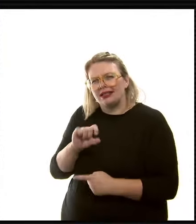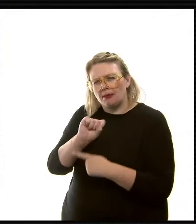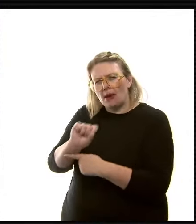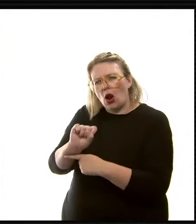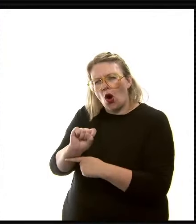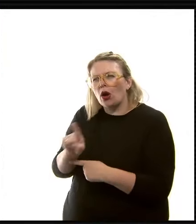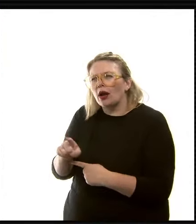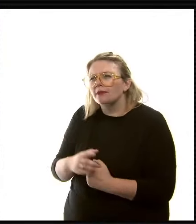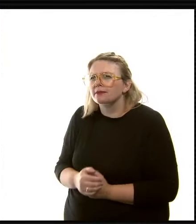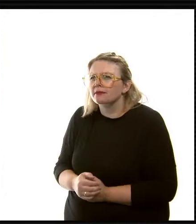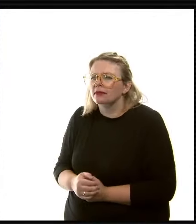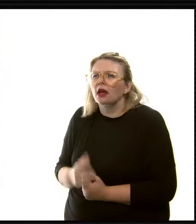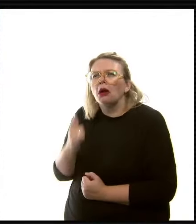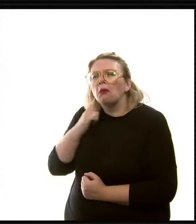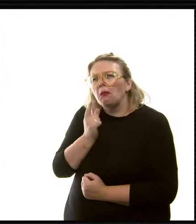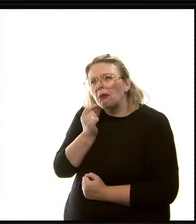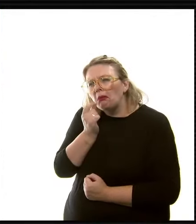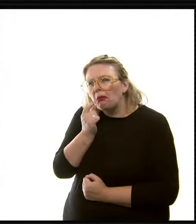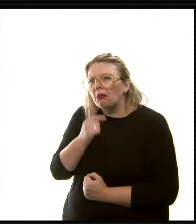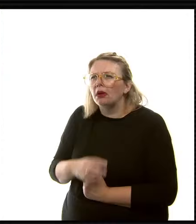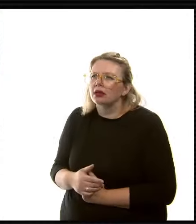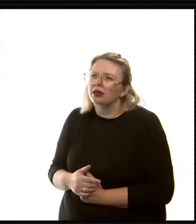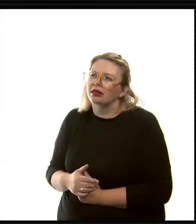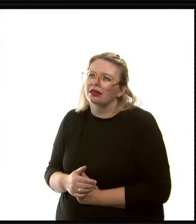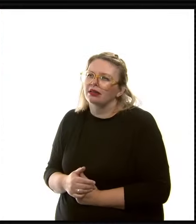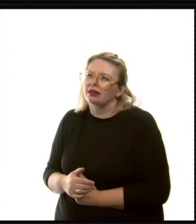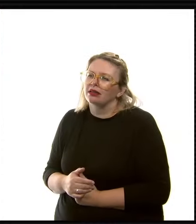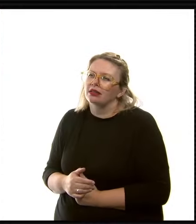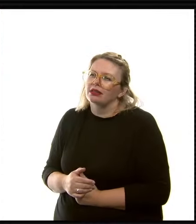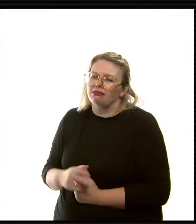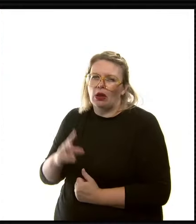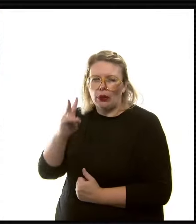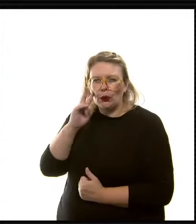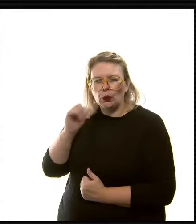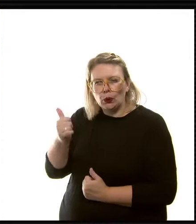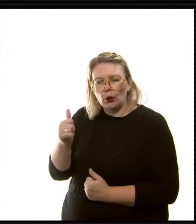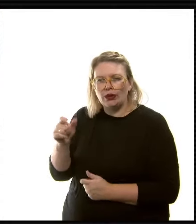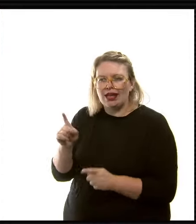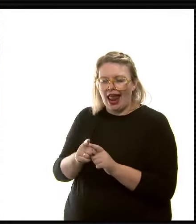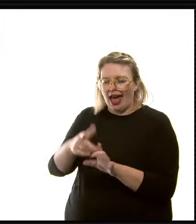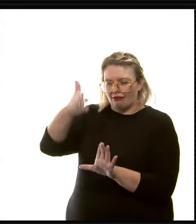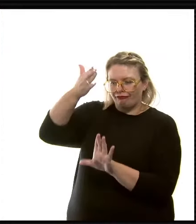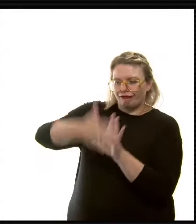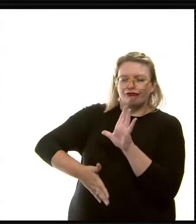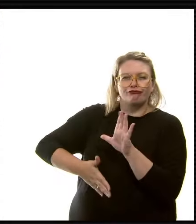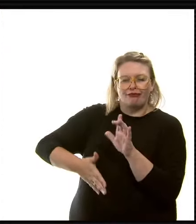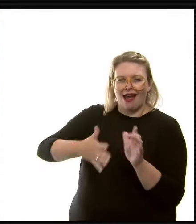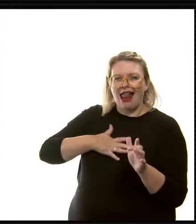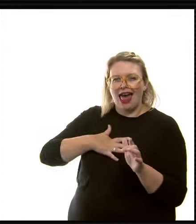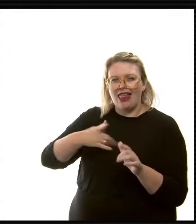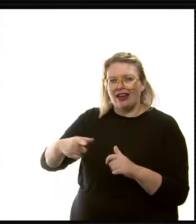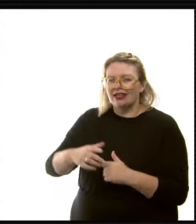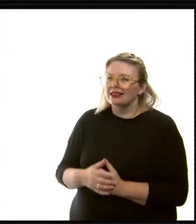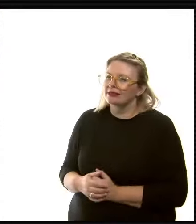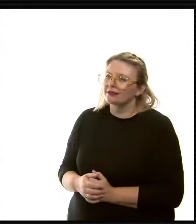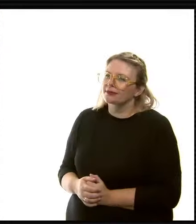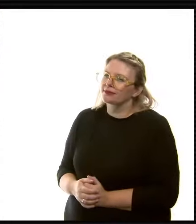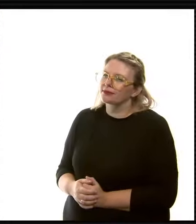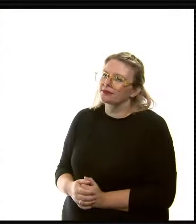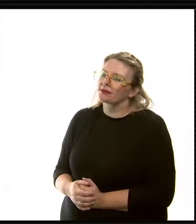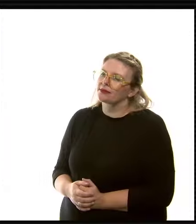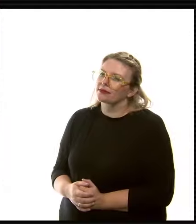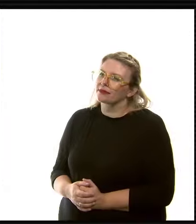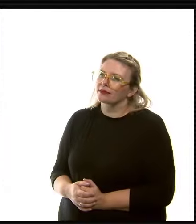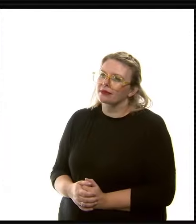Wait, here, let me just test this real quick. It looks aesthetic that way too. It looks like you took a slice out of the cave. I really like that, honestly. I made the